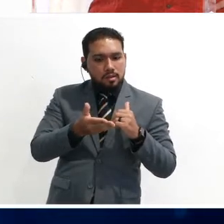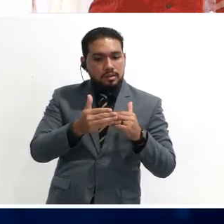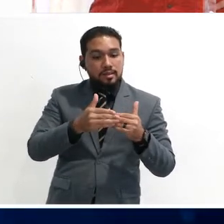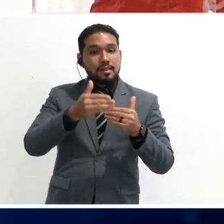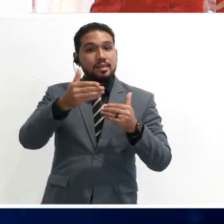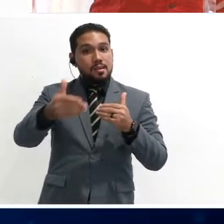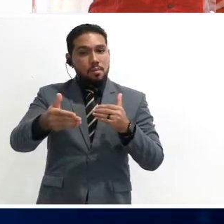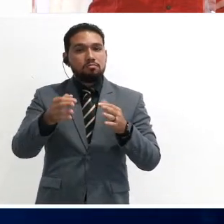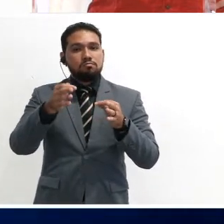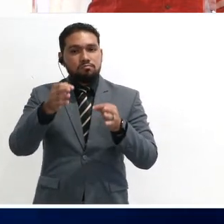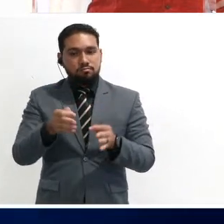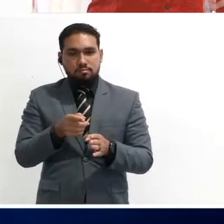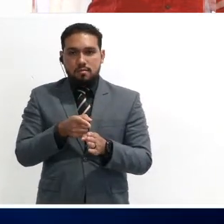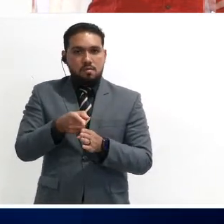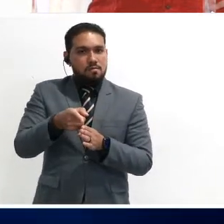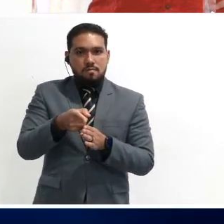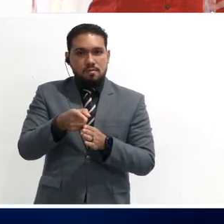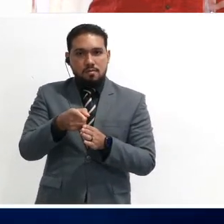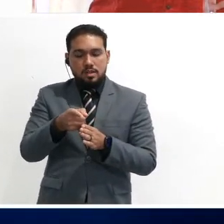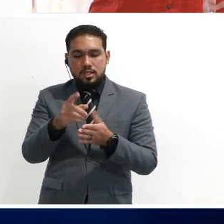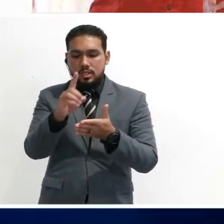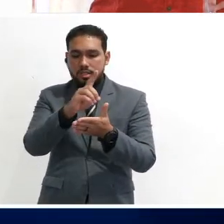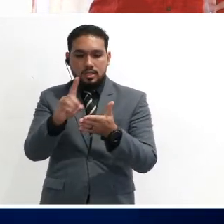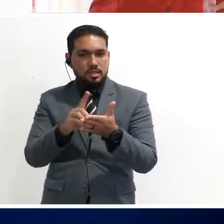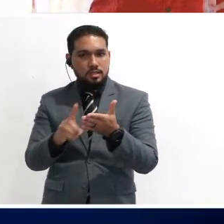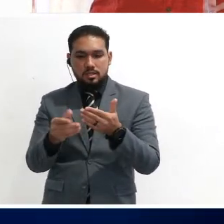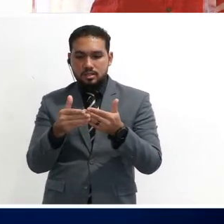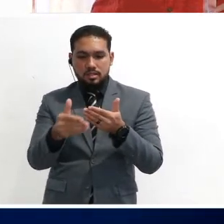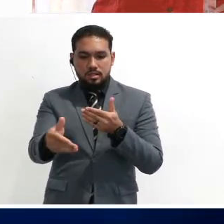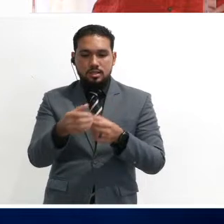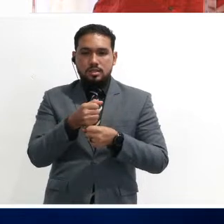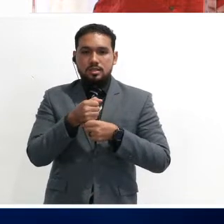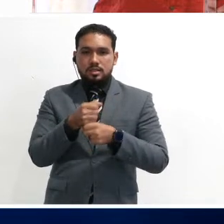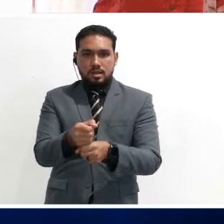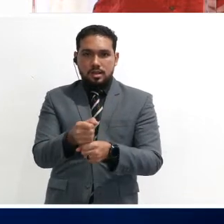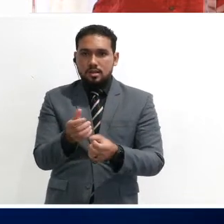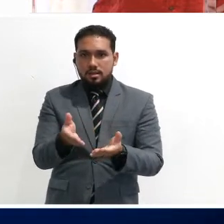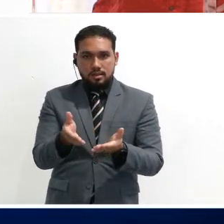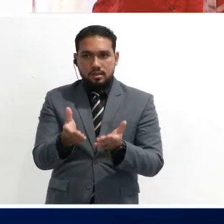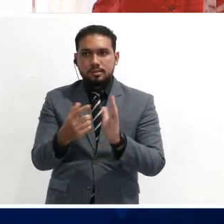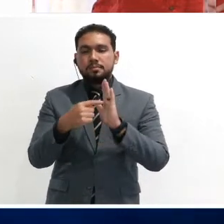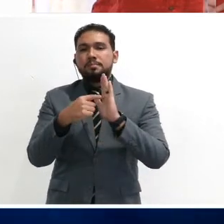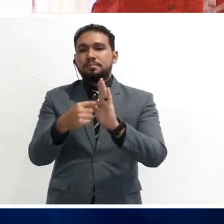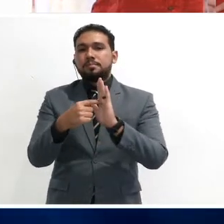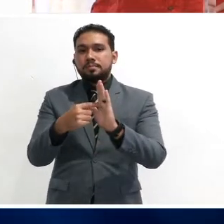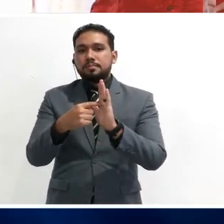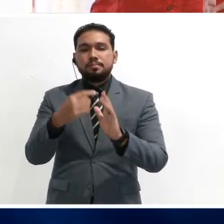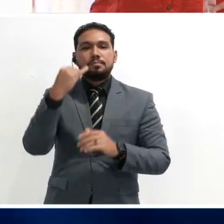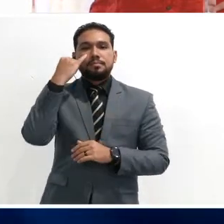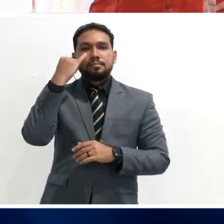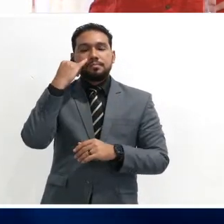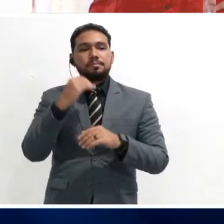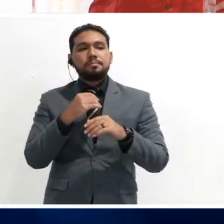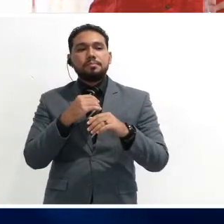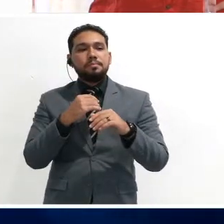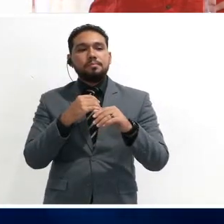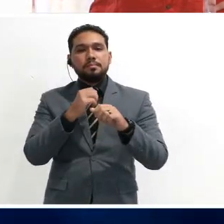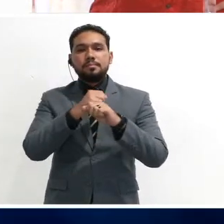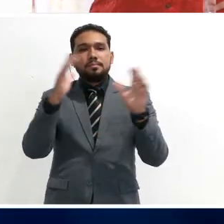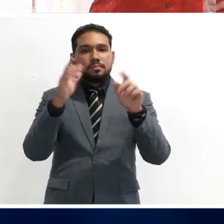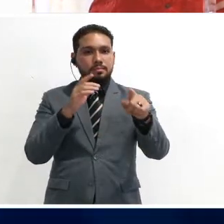we might look at. So a customer, in this example, is showing some kind of a wearable wireless